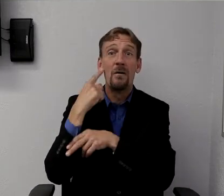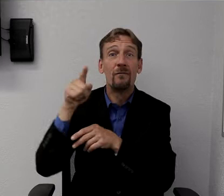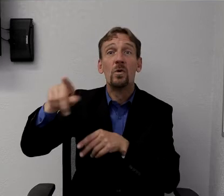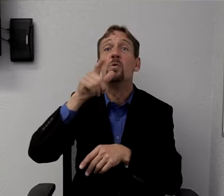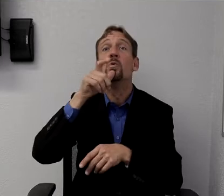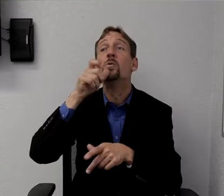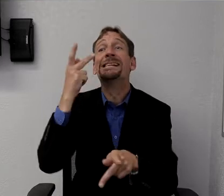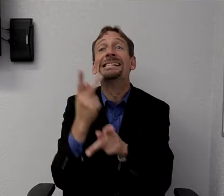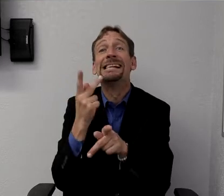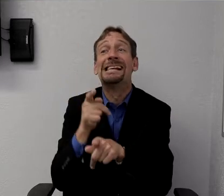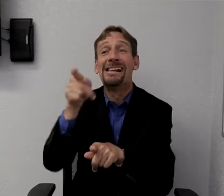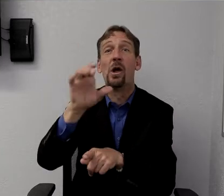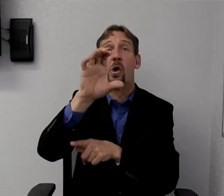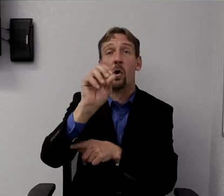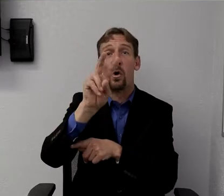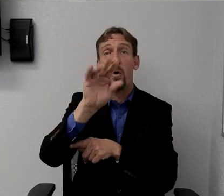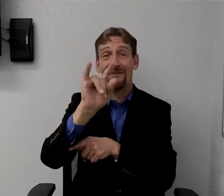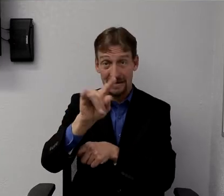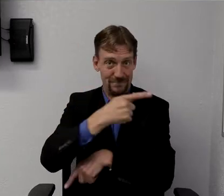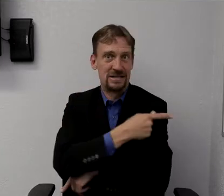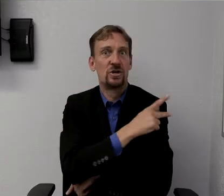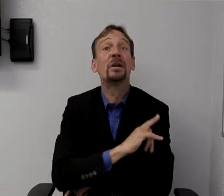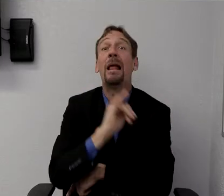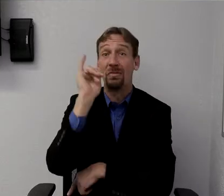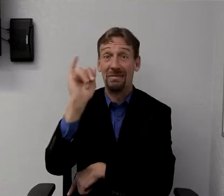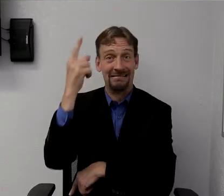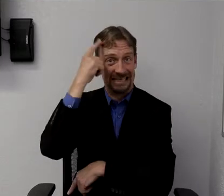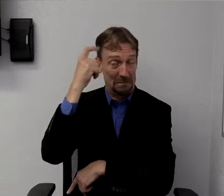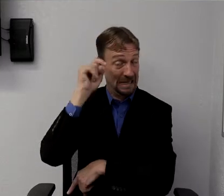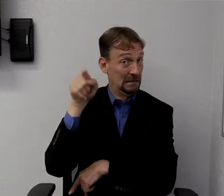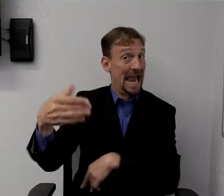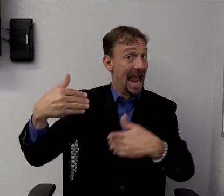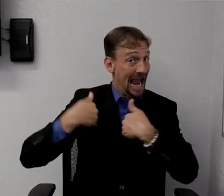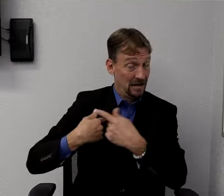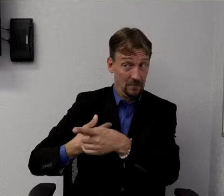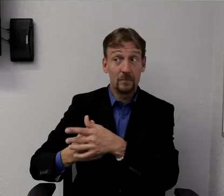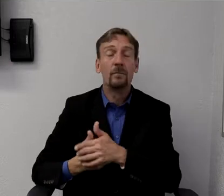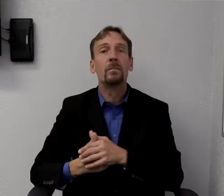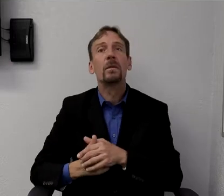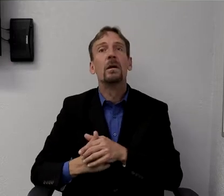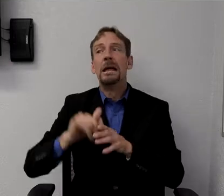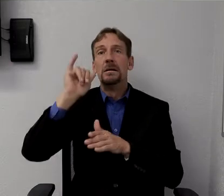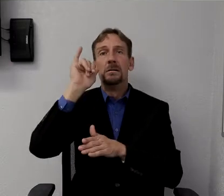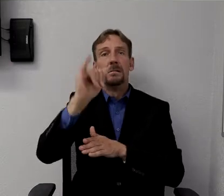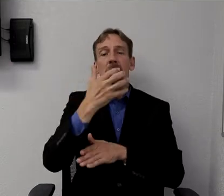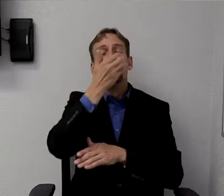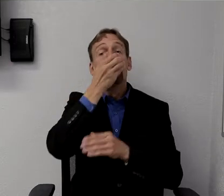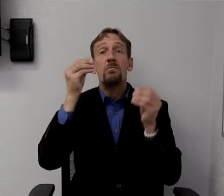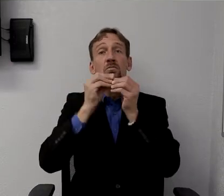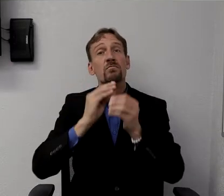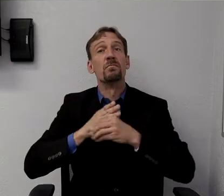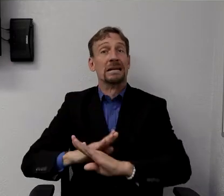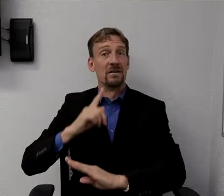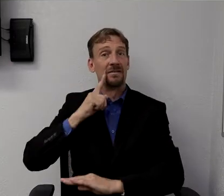or suspected COVID patient. So that provides added protection for all of our